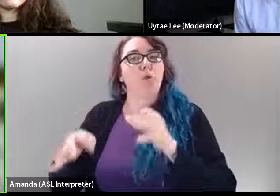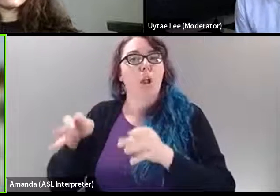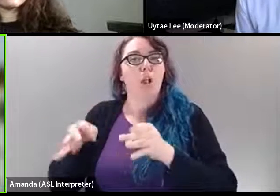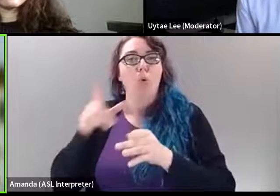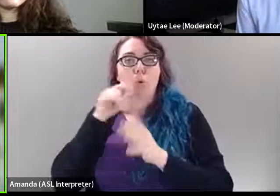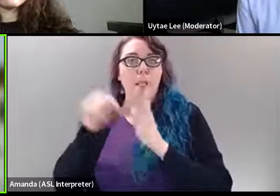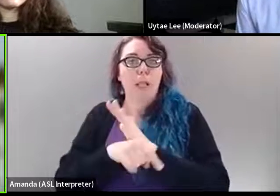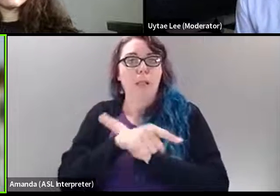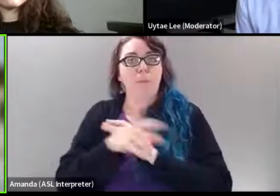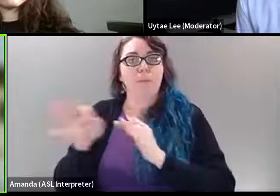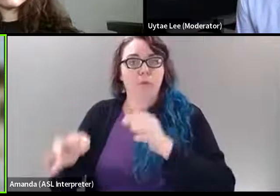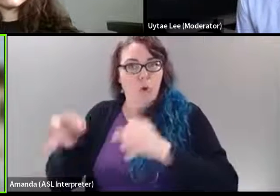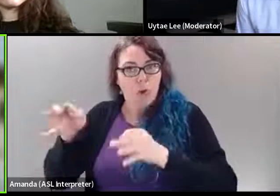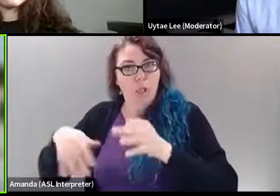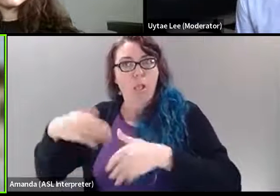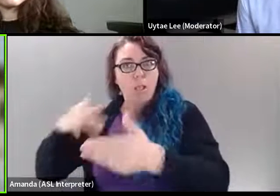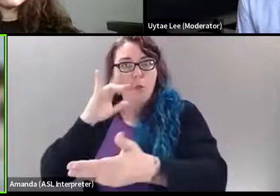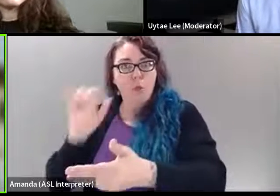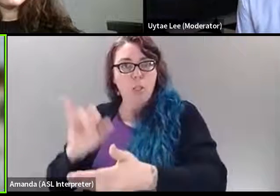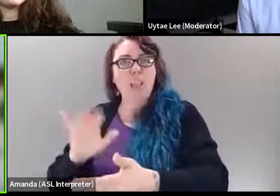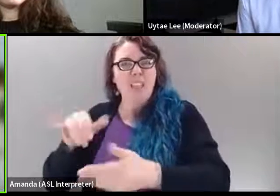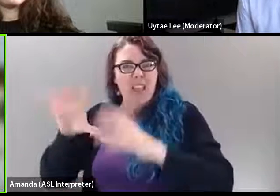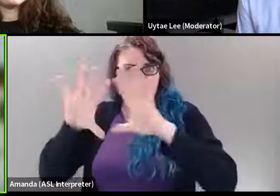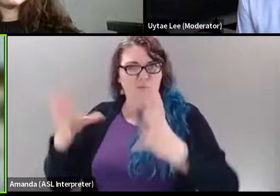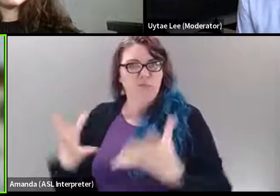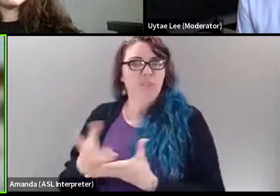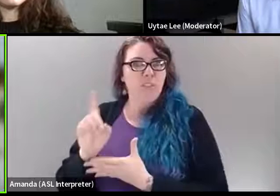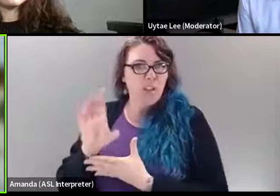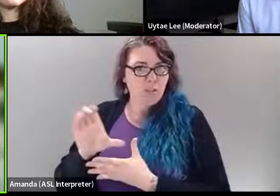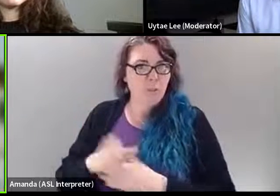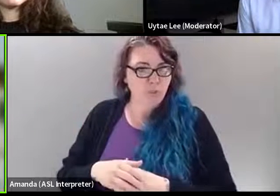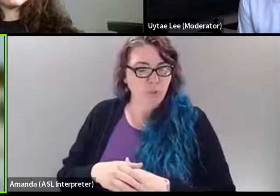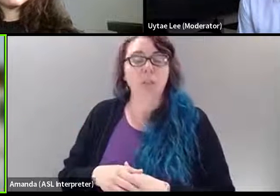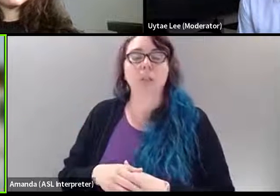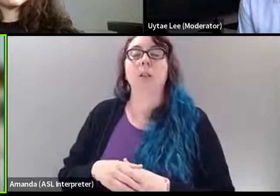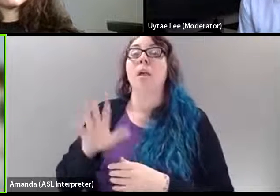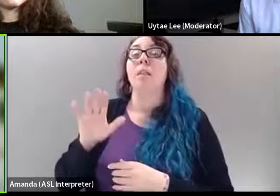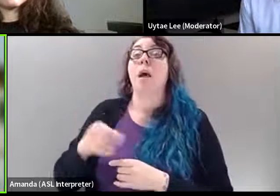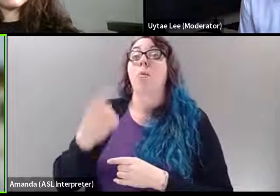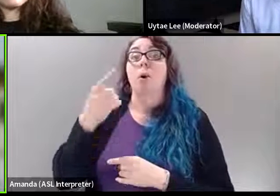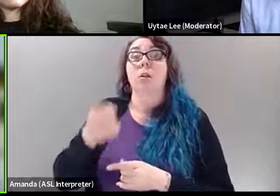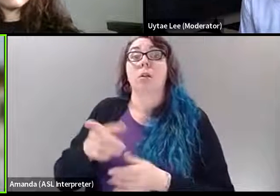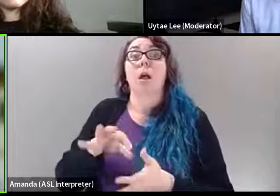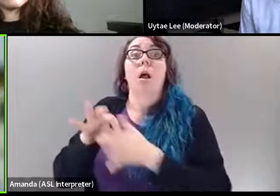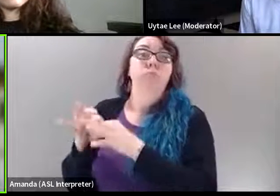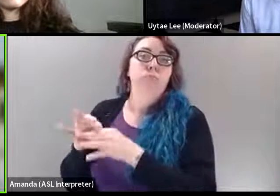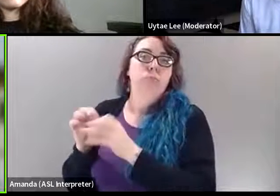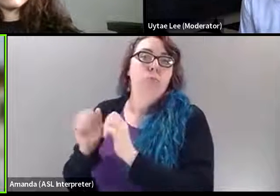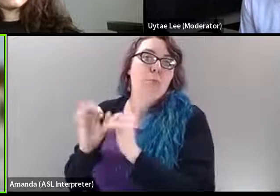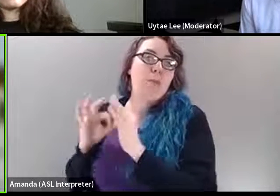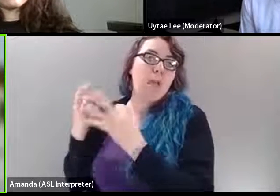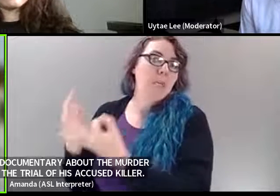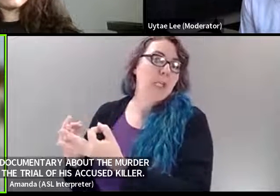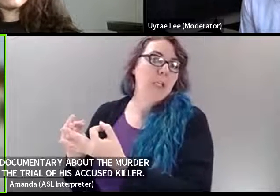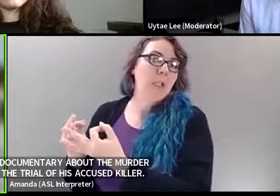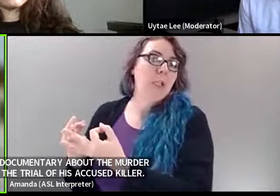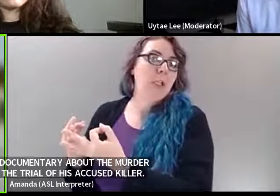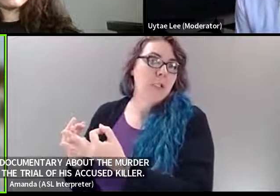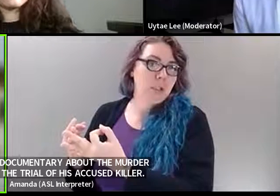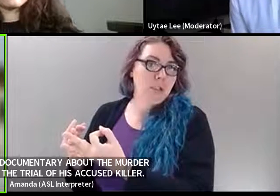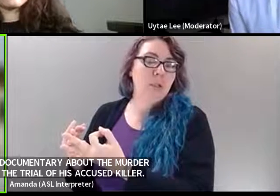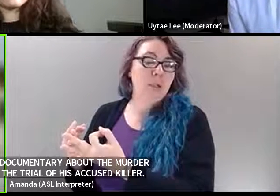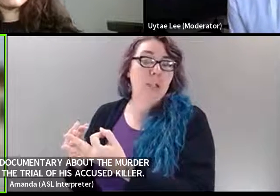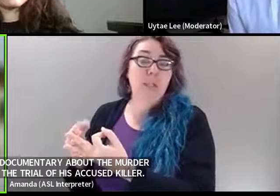killer. That's something that was very much like she was in touch with the family almost immediately after